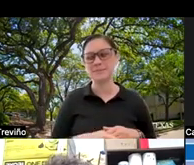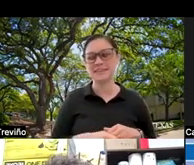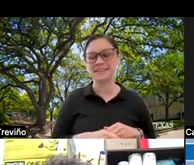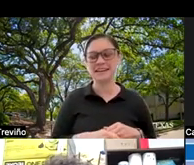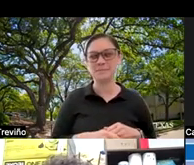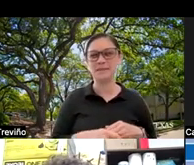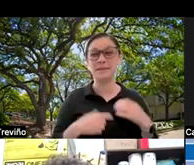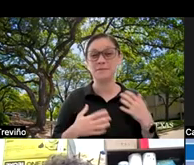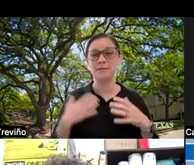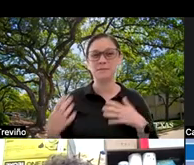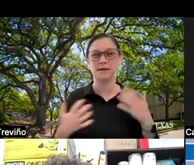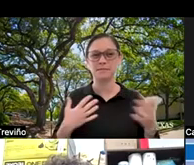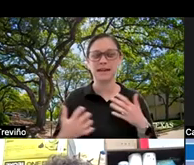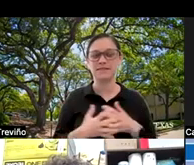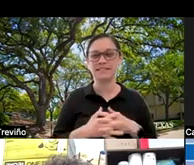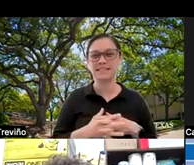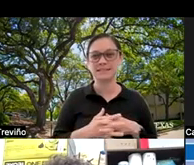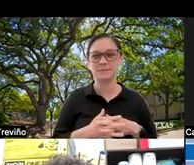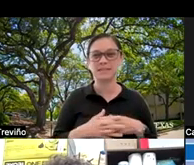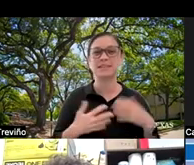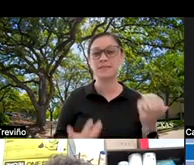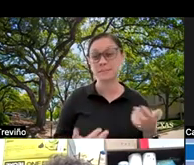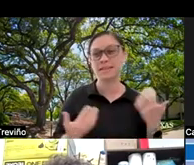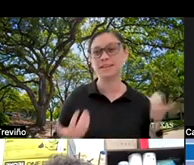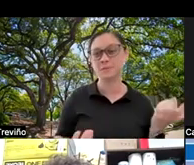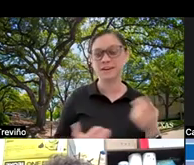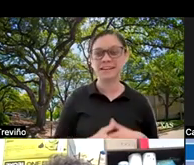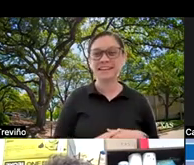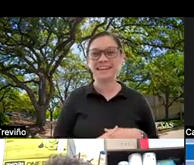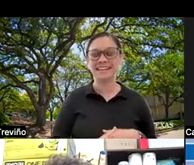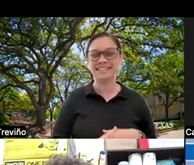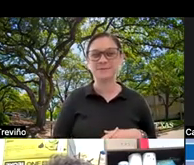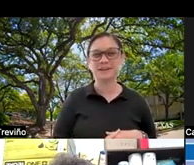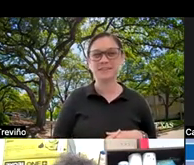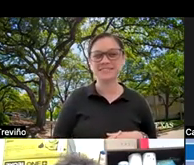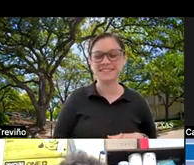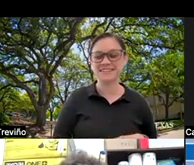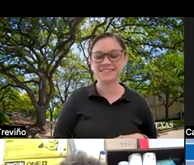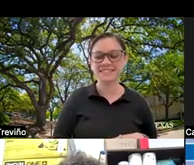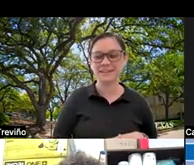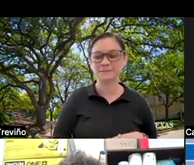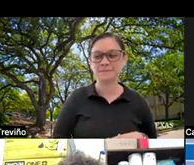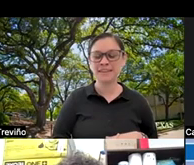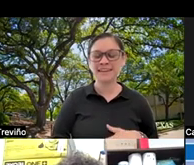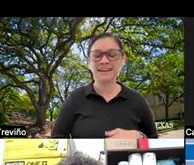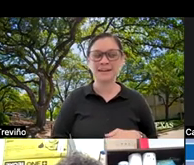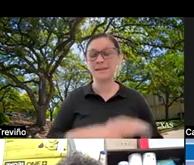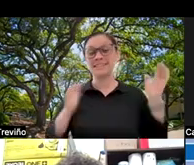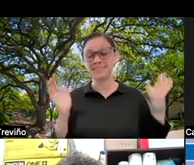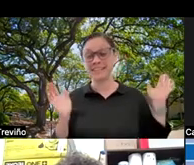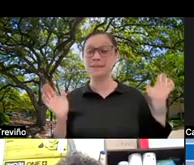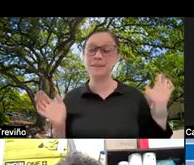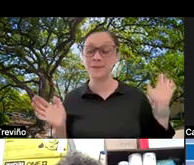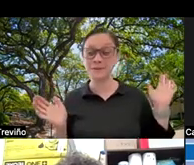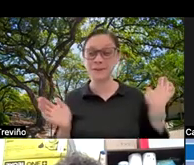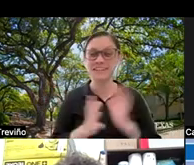also be thoughtful about having systems be self-explanatory and easy for others to understand. And